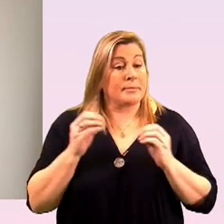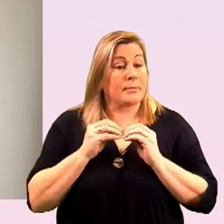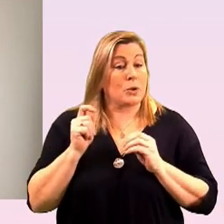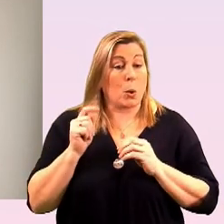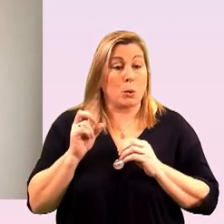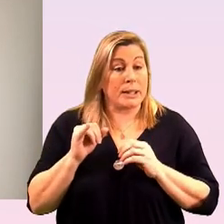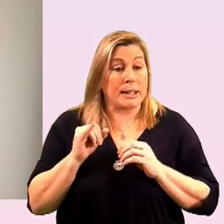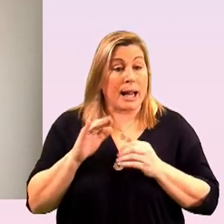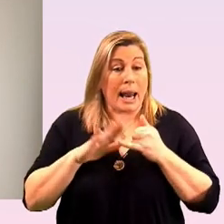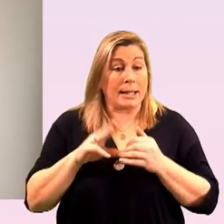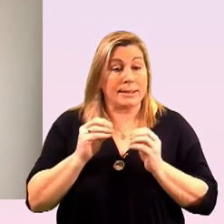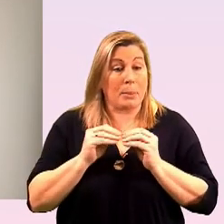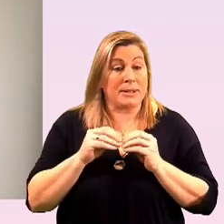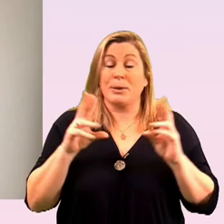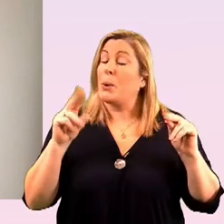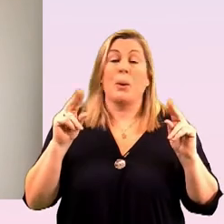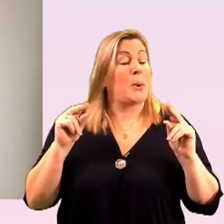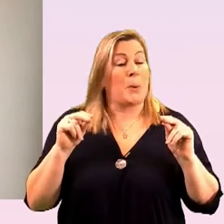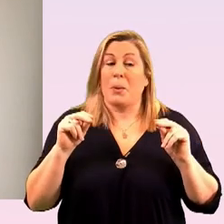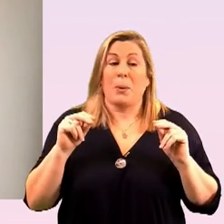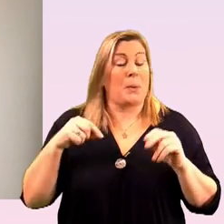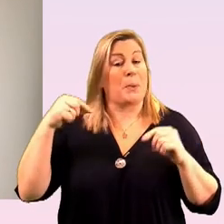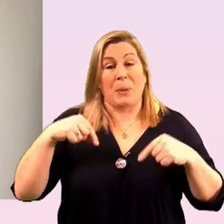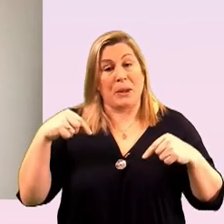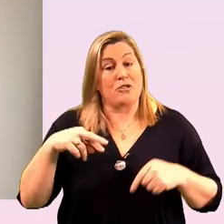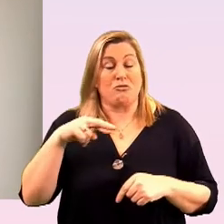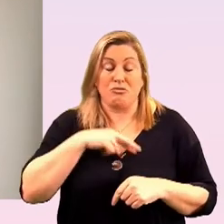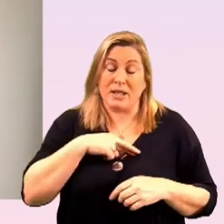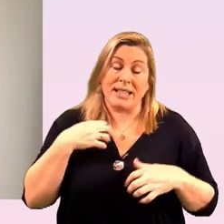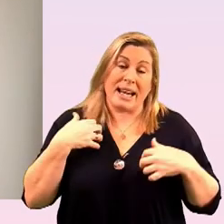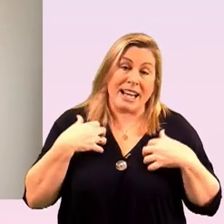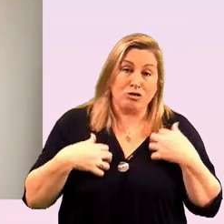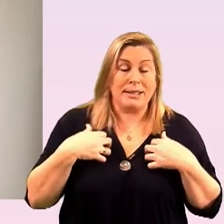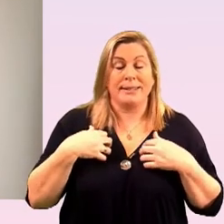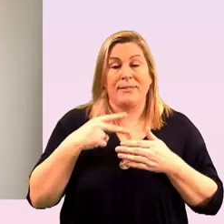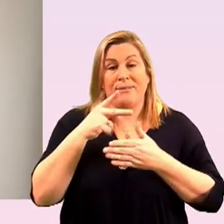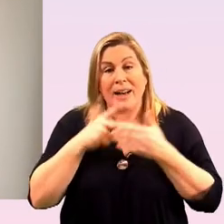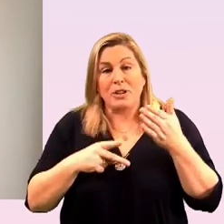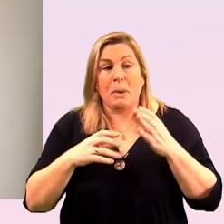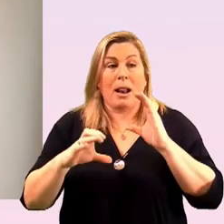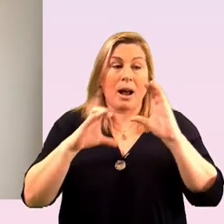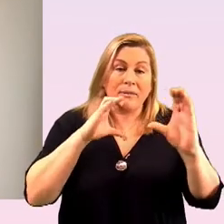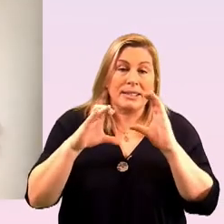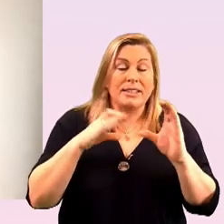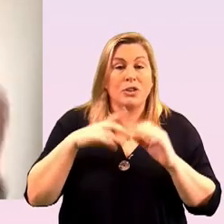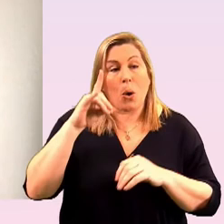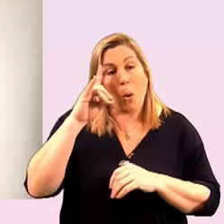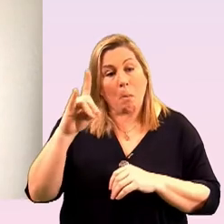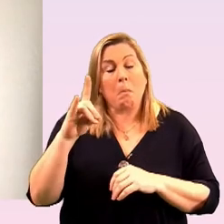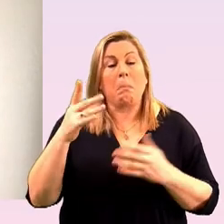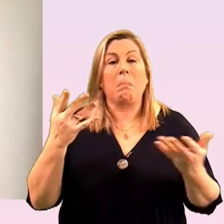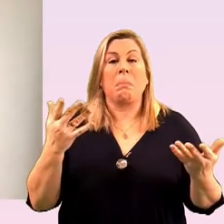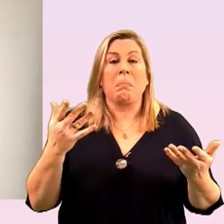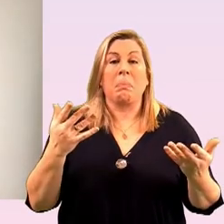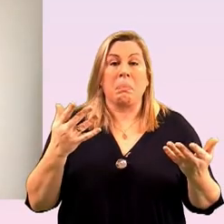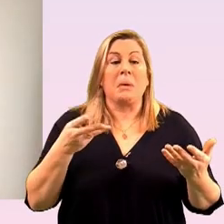No. This has been a really interesting and valuable conversation. And I hope it sort of